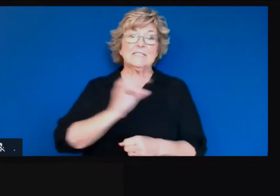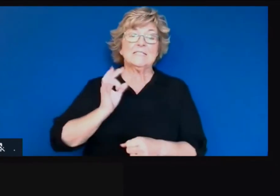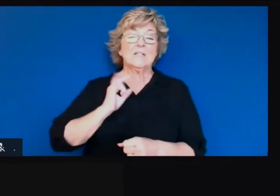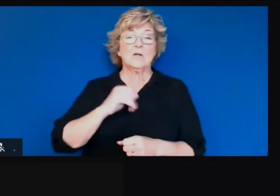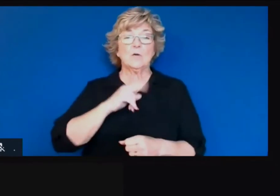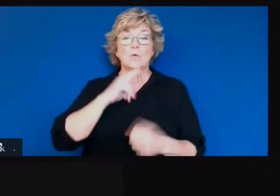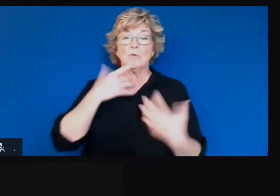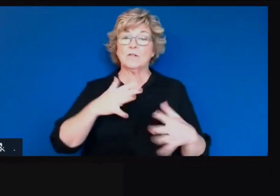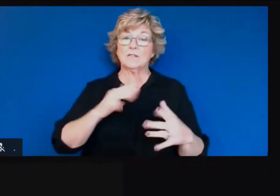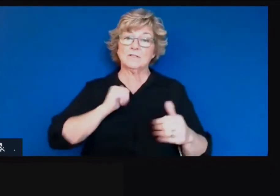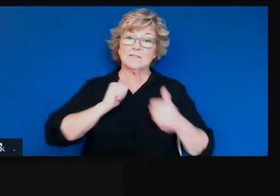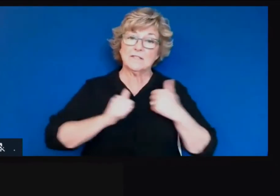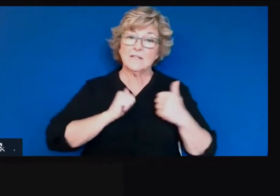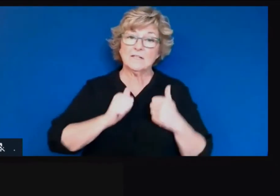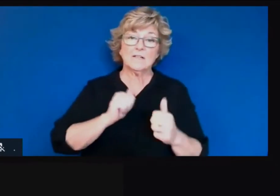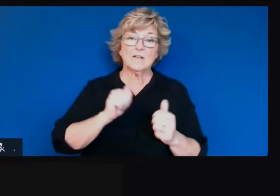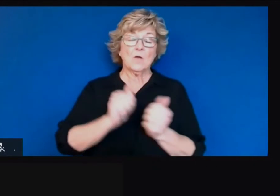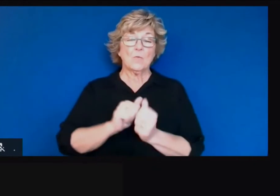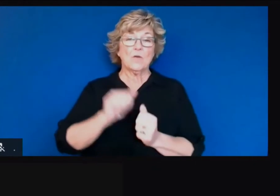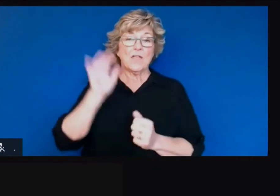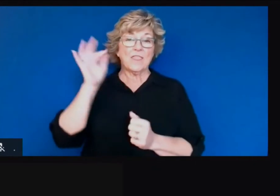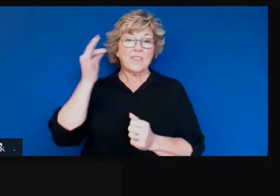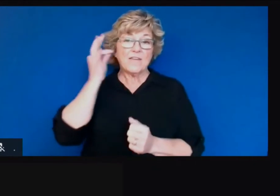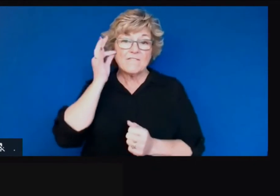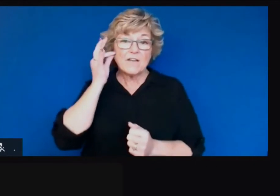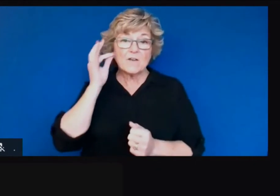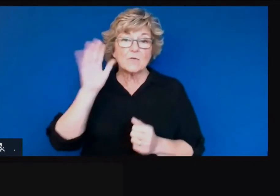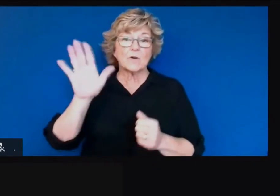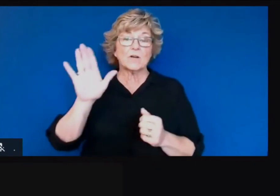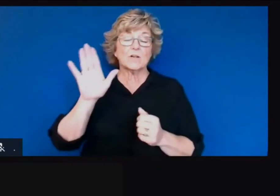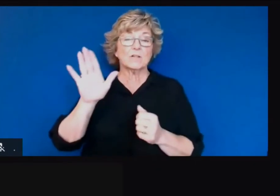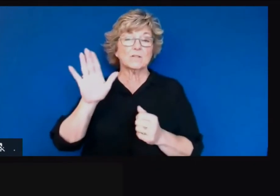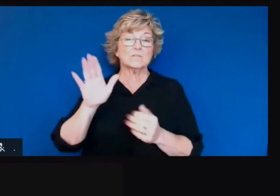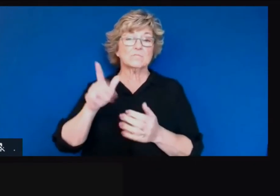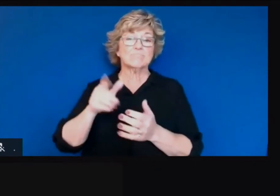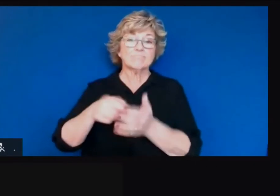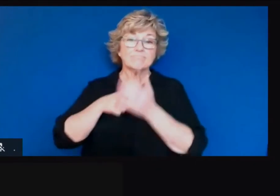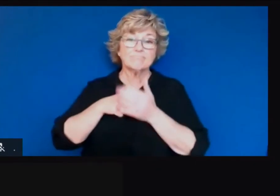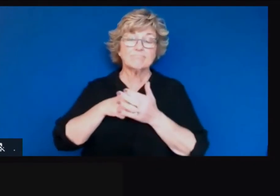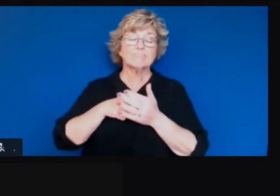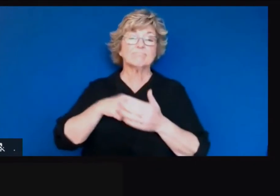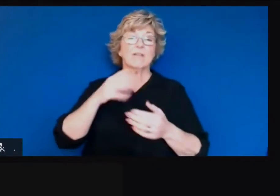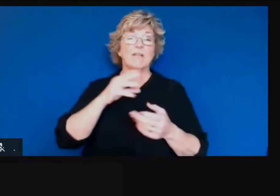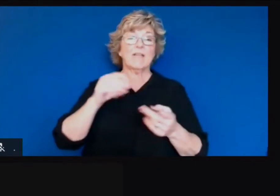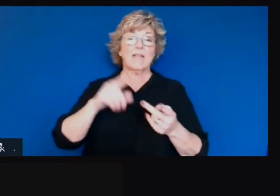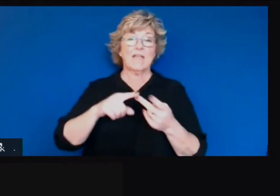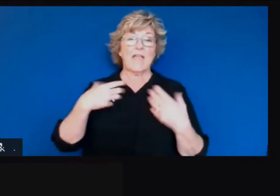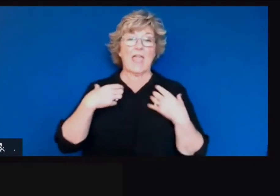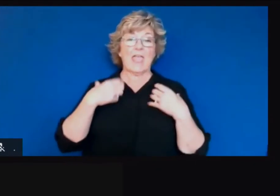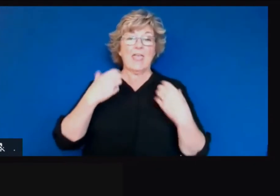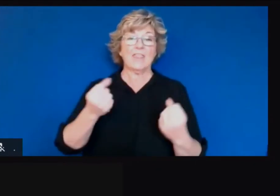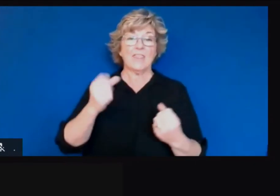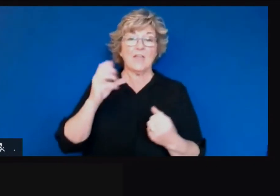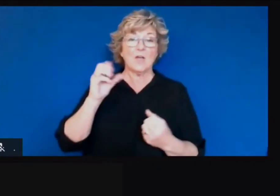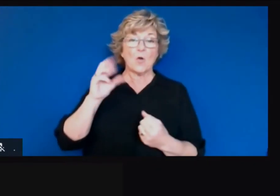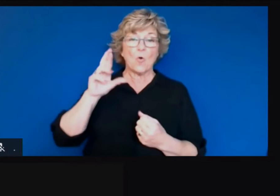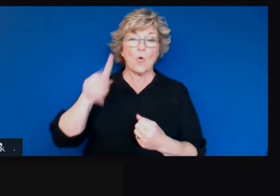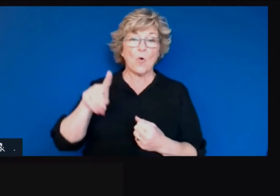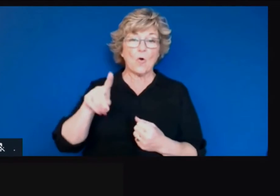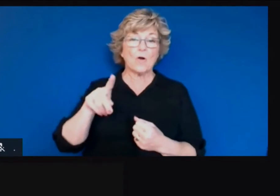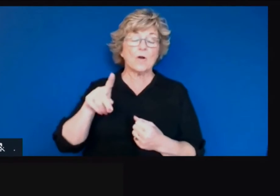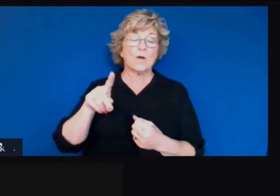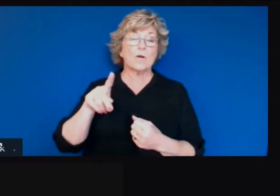particularly aggressive in terms of the federal asks, aggressive in terms of our promotion of the Health Corps program. And I'll remind